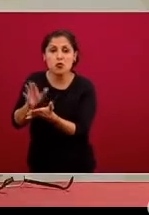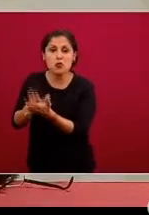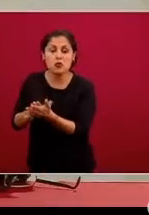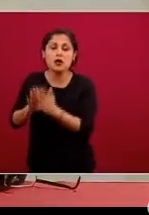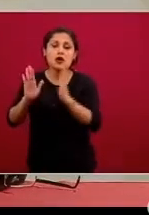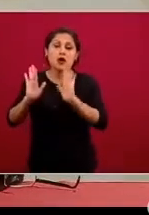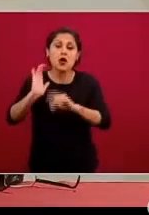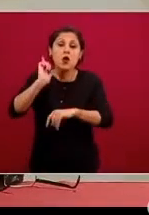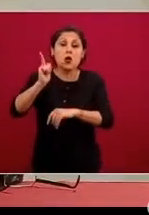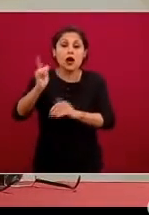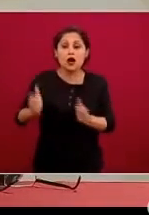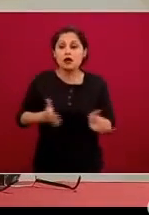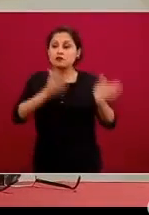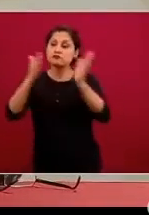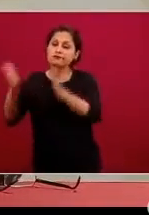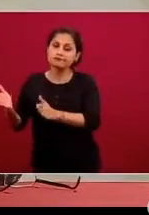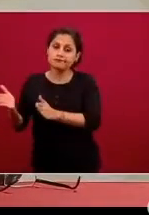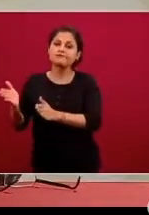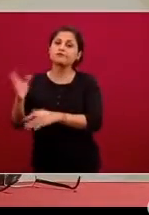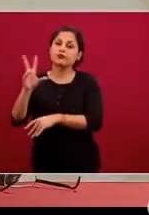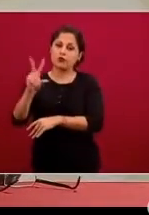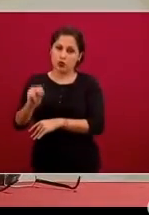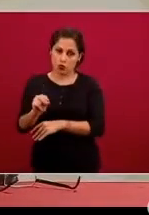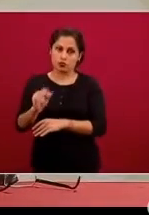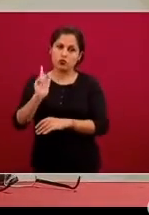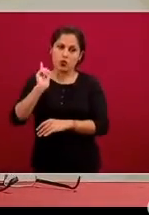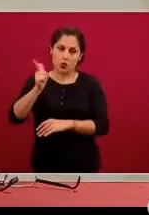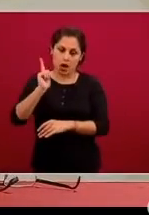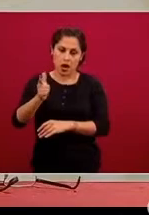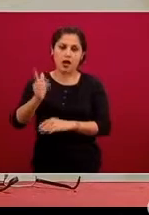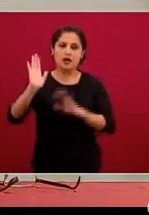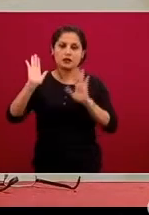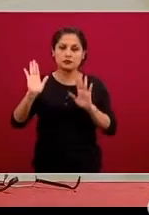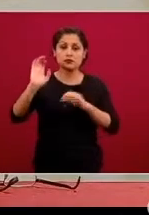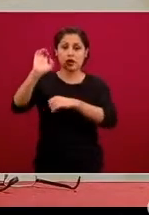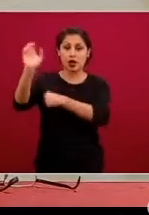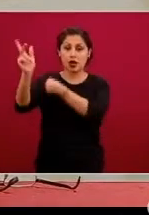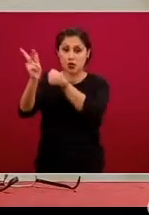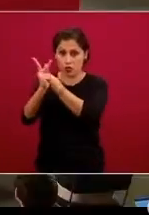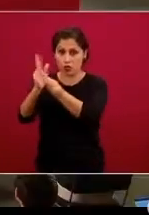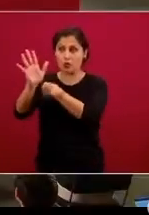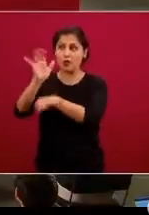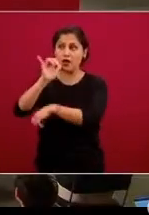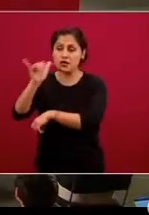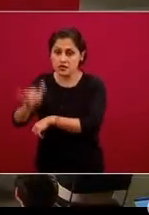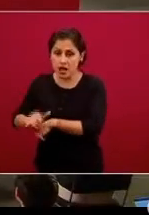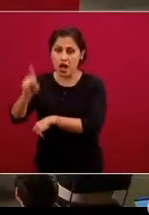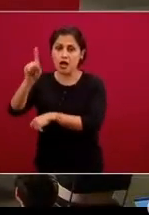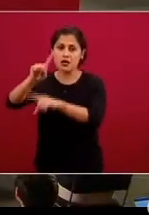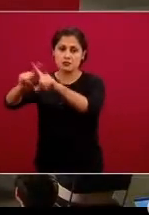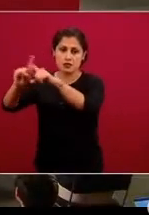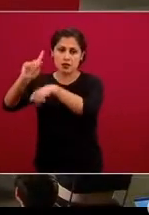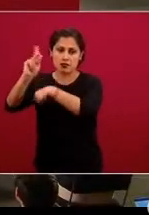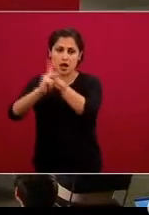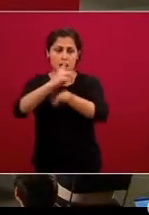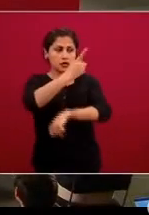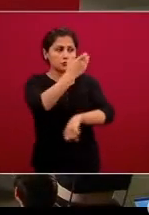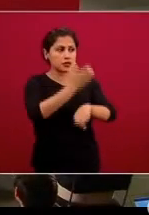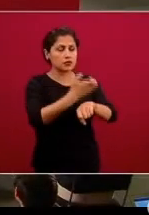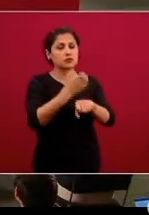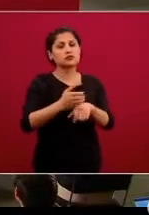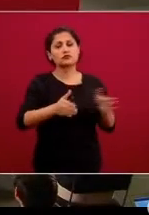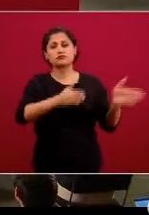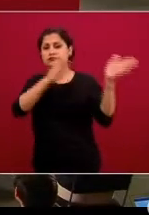But we still need to continue to evaluate. The case could come in which we need to extend